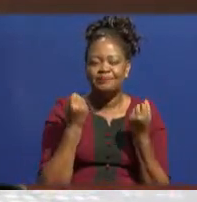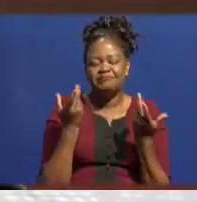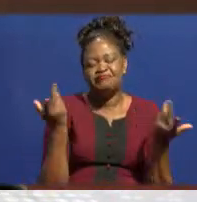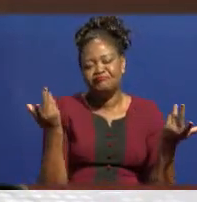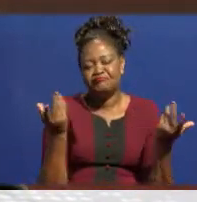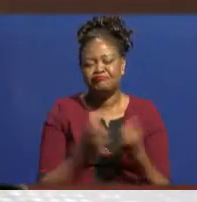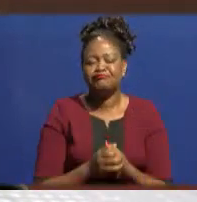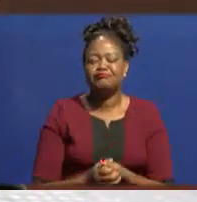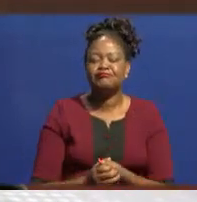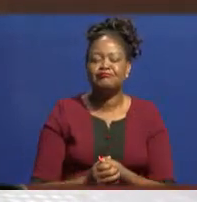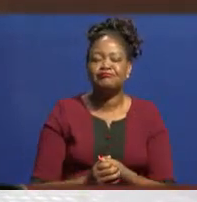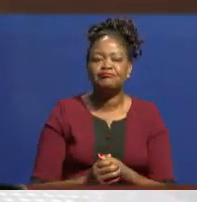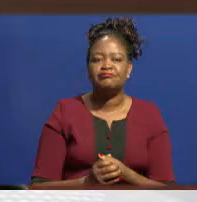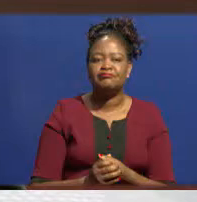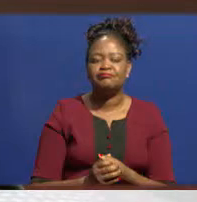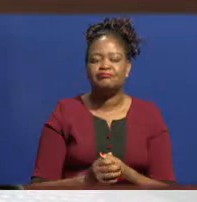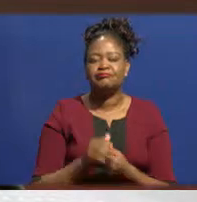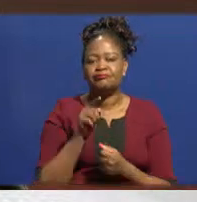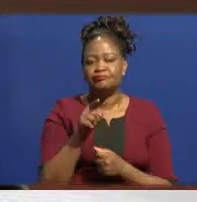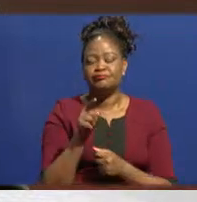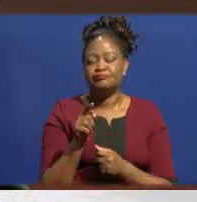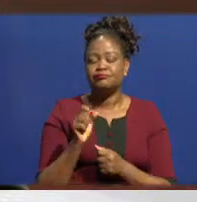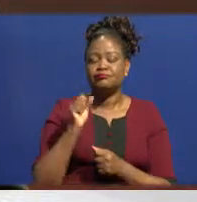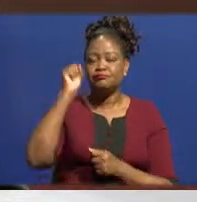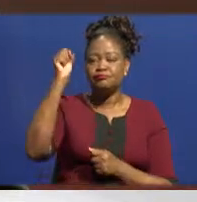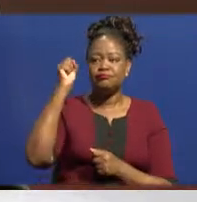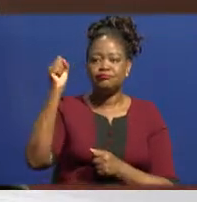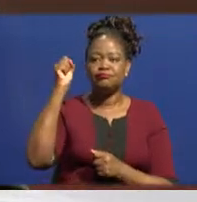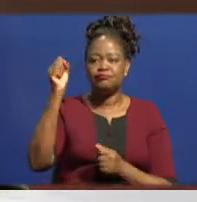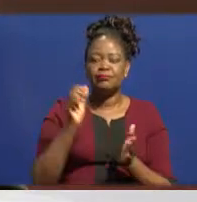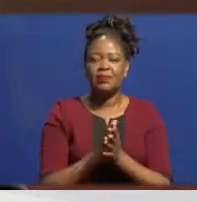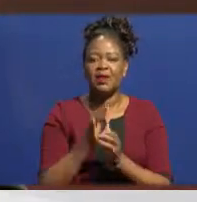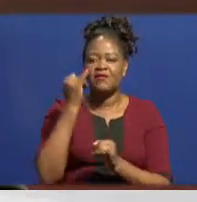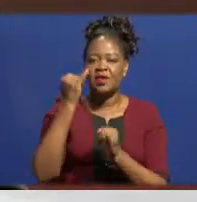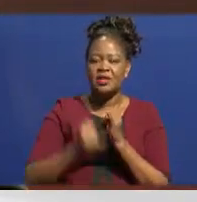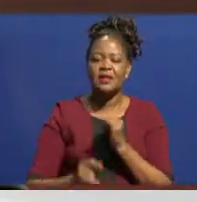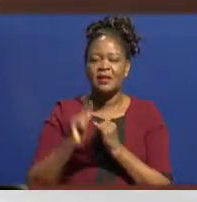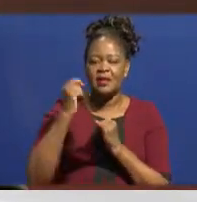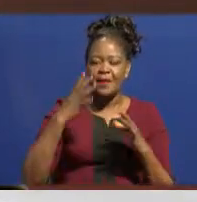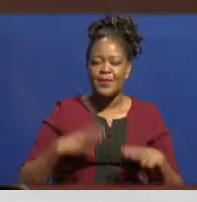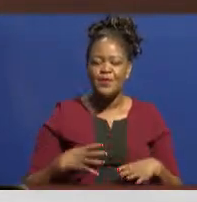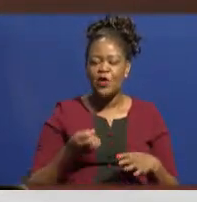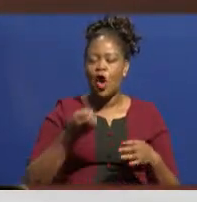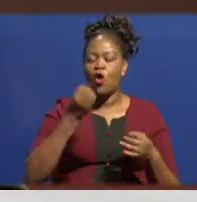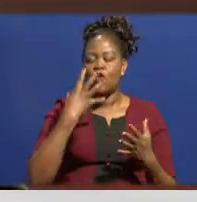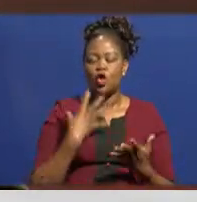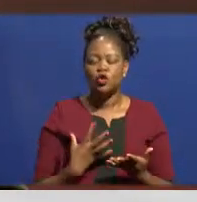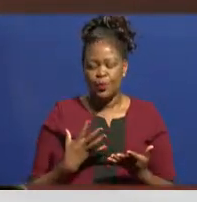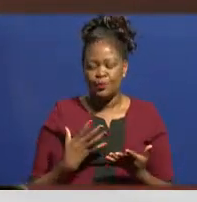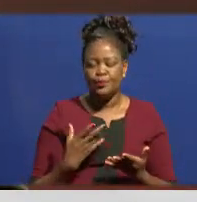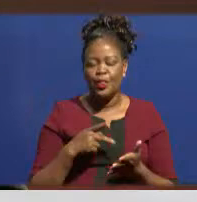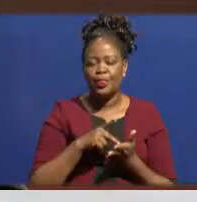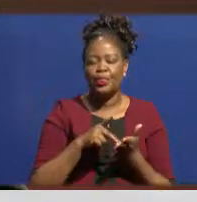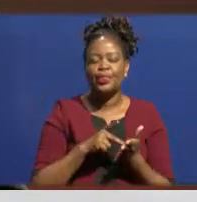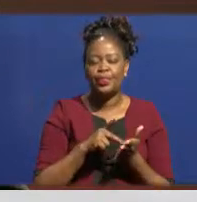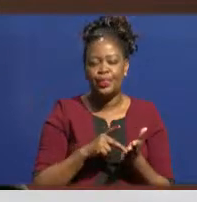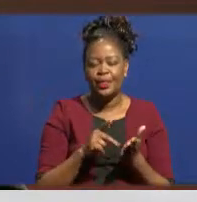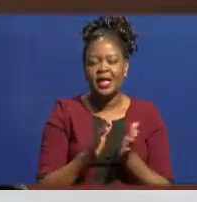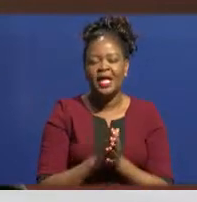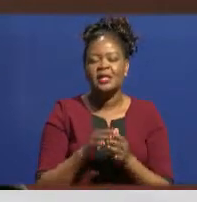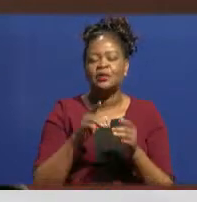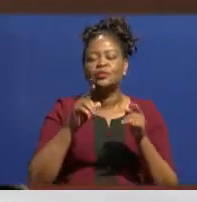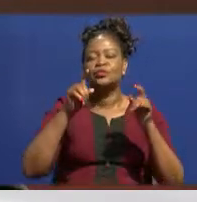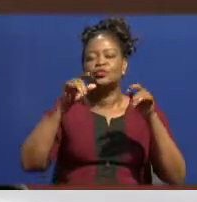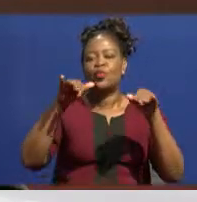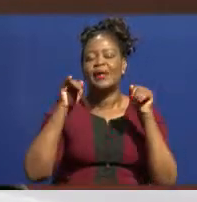the headlines. And it was politicized, and eventually Kenyans have consumed the poison, and we are just